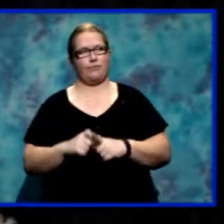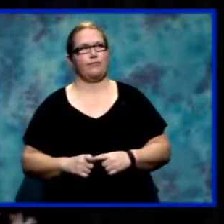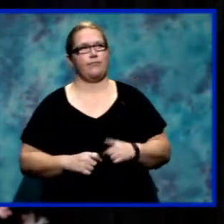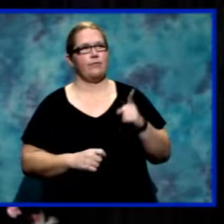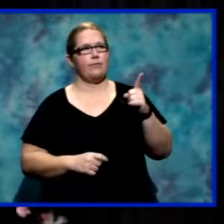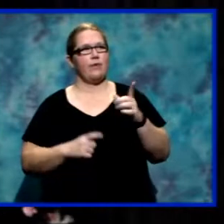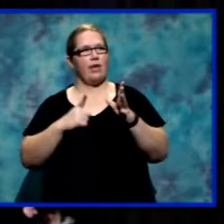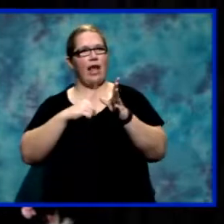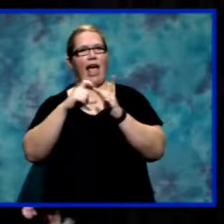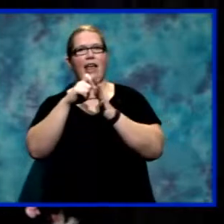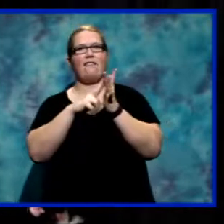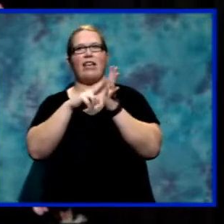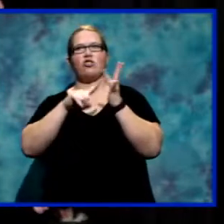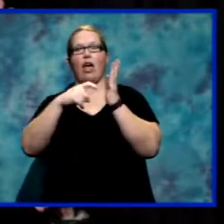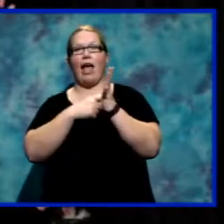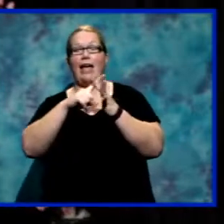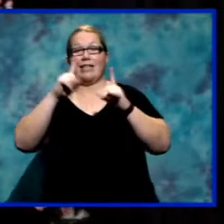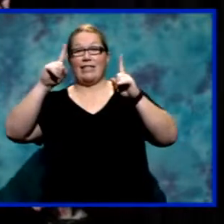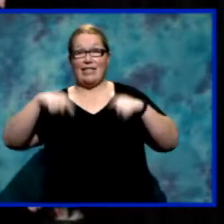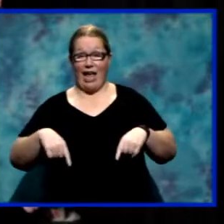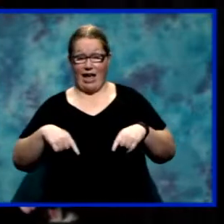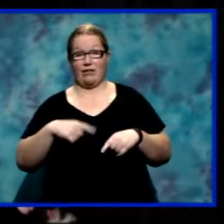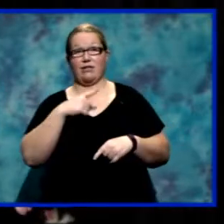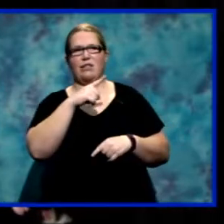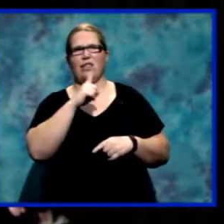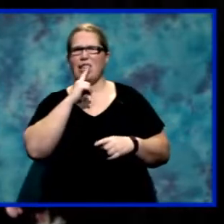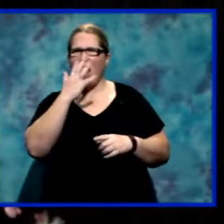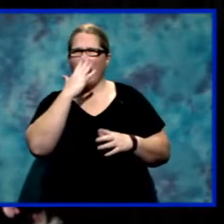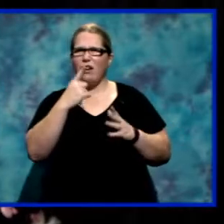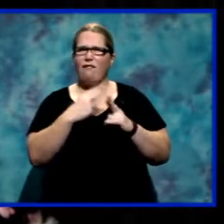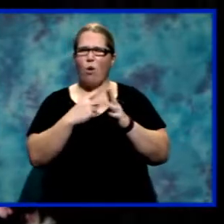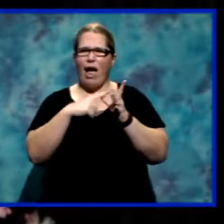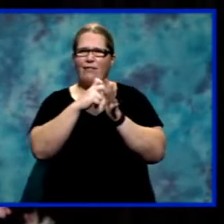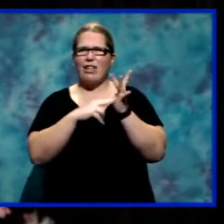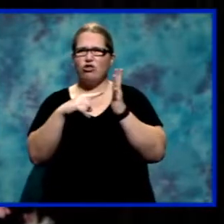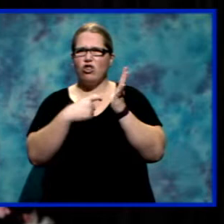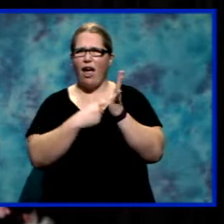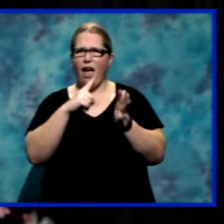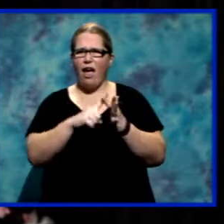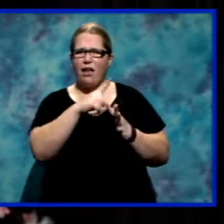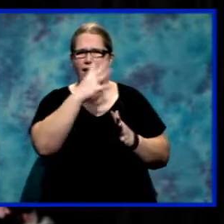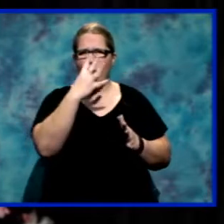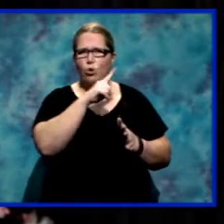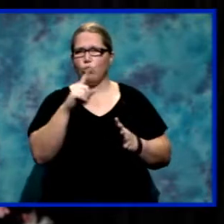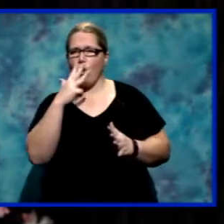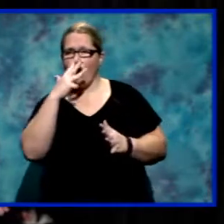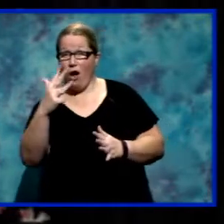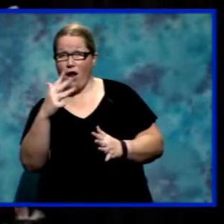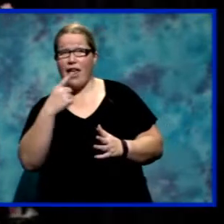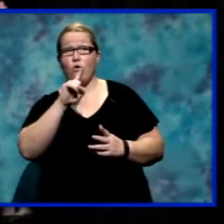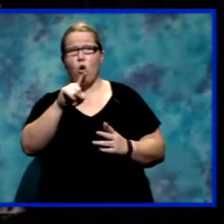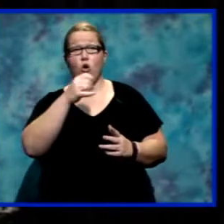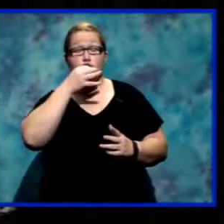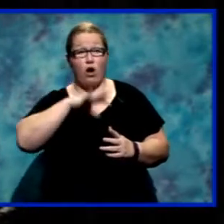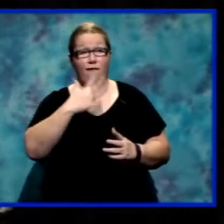Adventurers started too. So if your children are adventurers age, which is, tell me the ages again for adventurers. Is it 4 to 9? Lizzie, 4 to 9? If you have